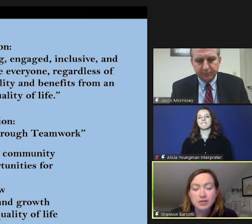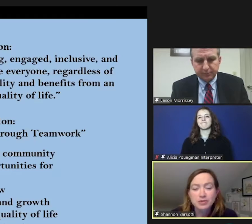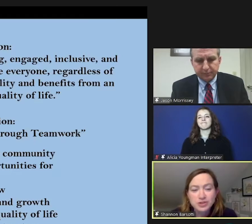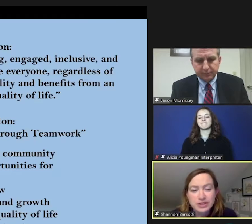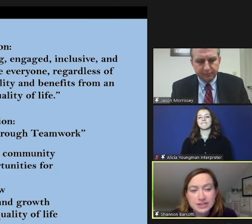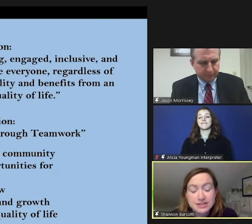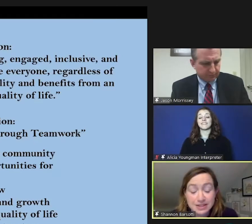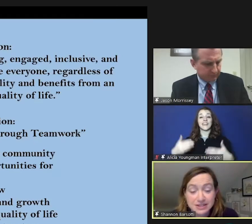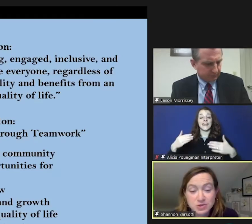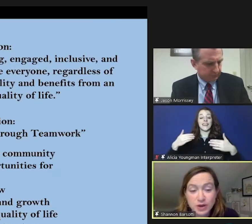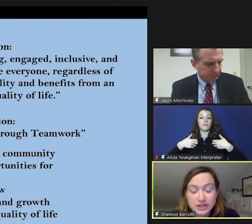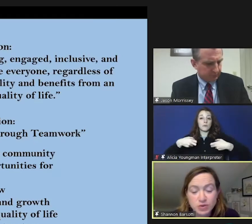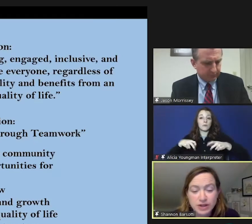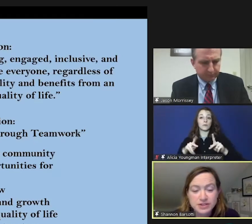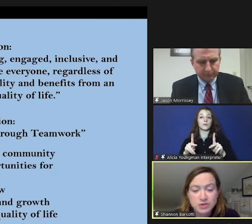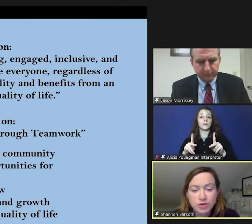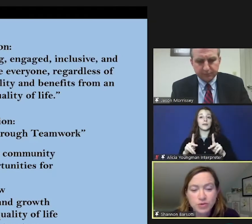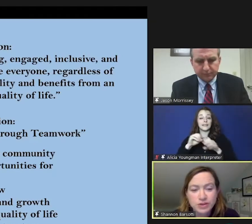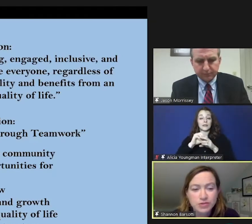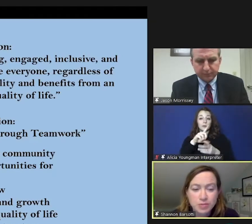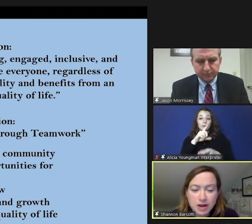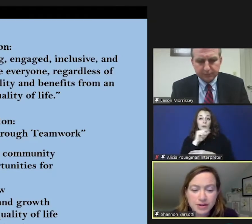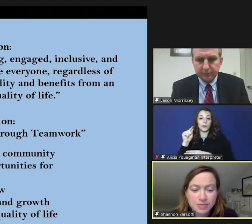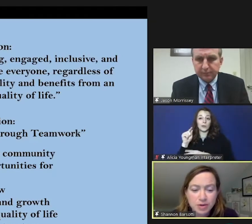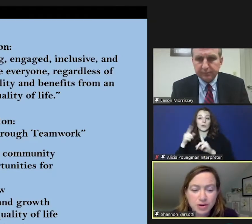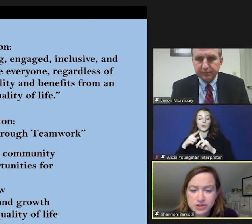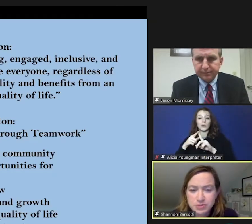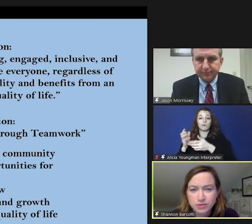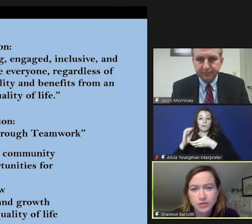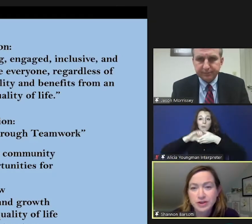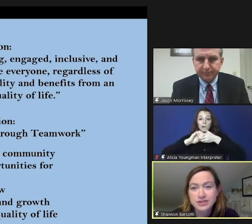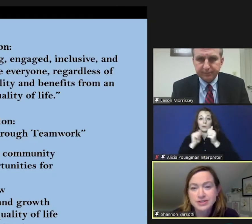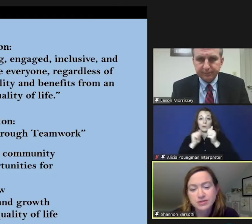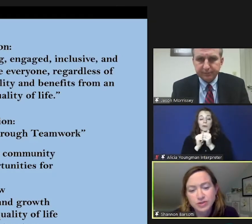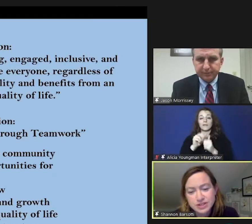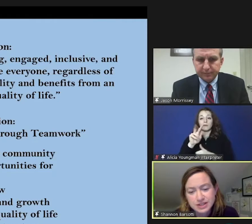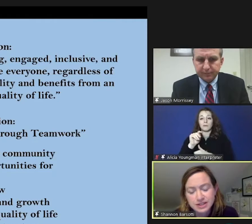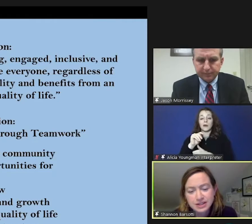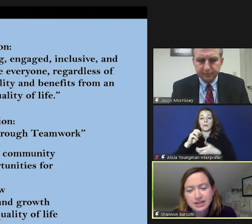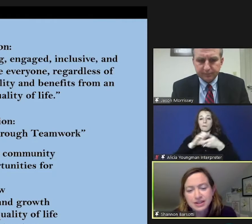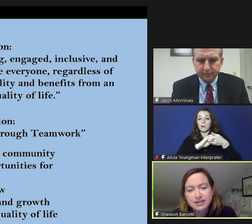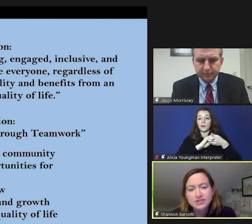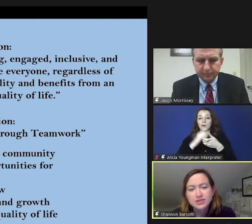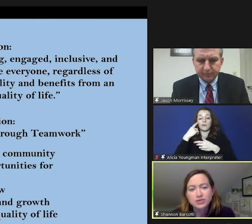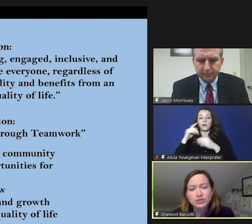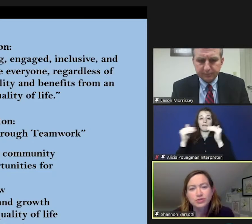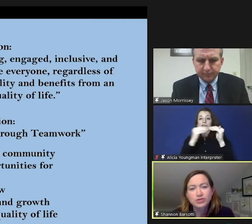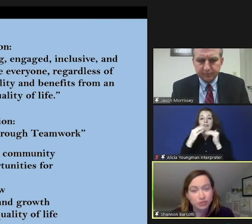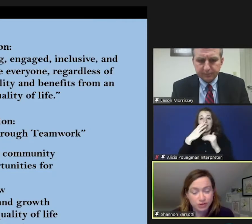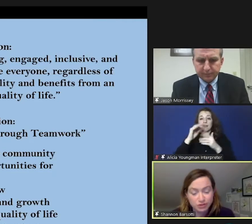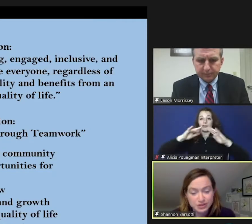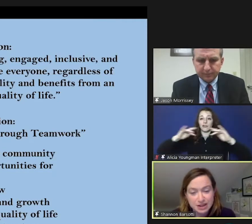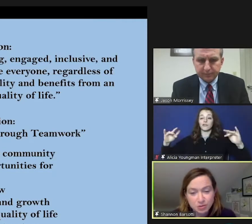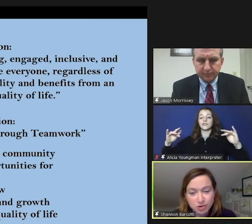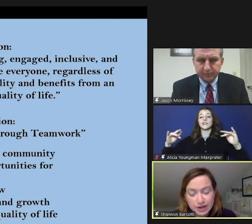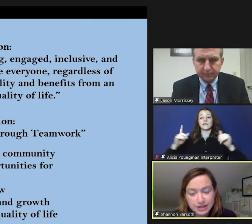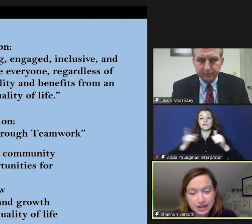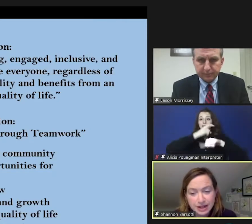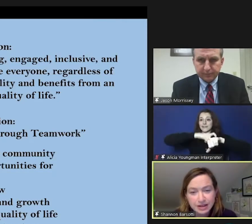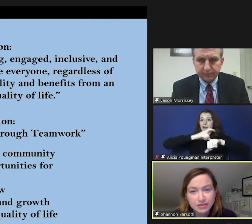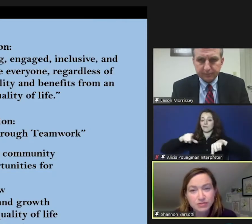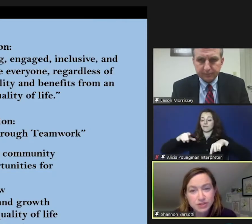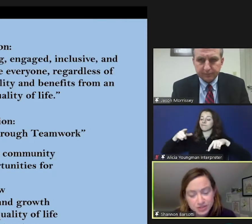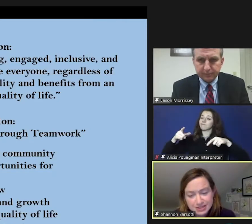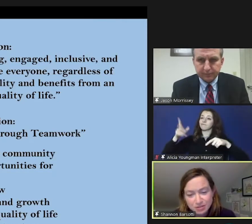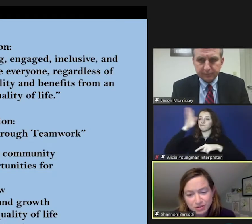So we had the opportunity in 2020 to work with the Vermont Partnership for Fairness and Diversity to, for the first time,